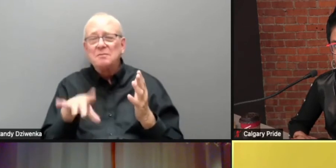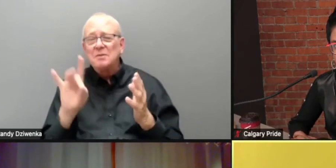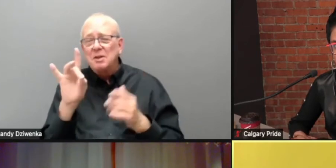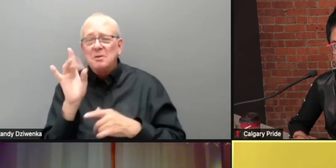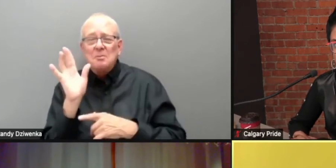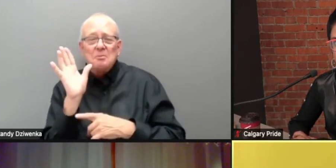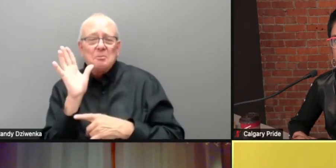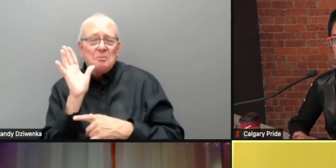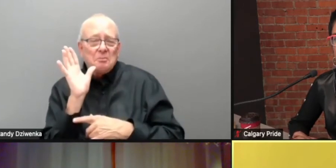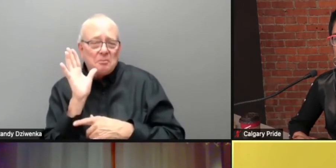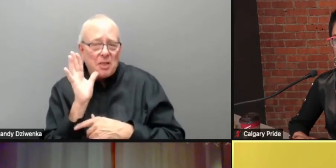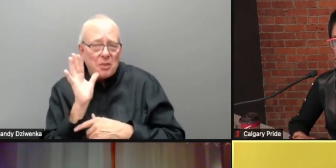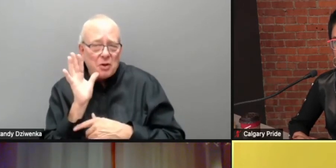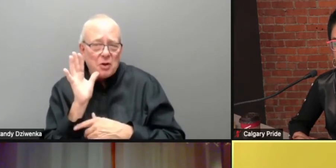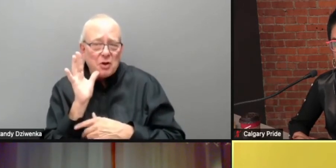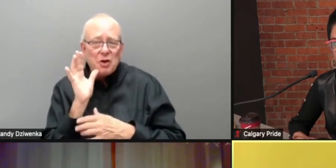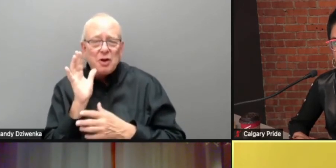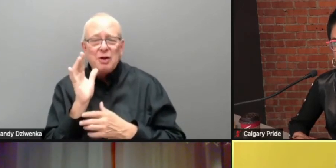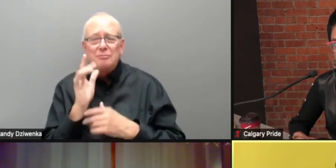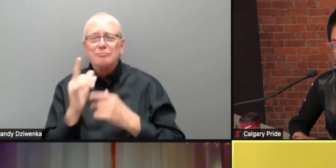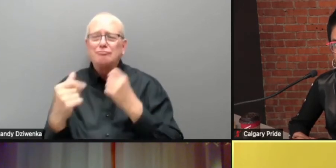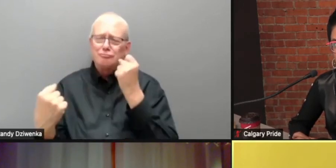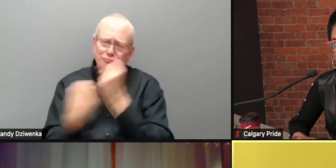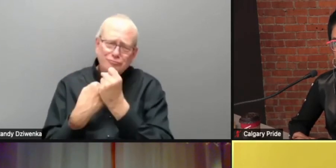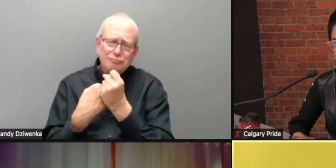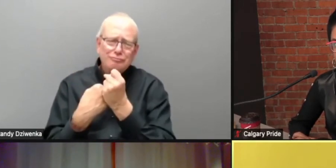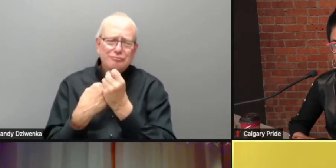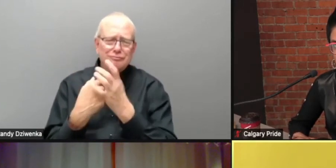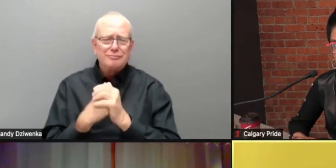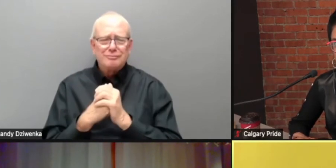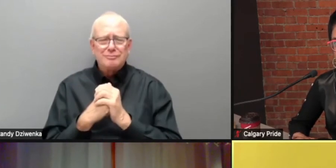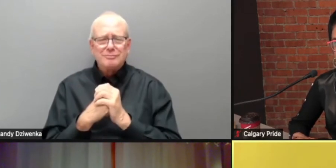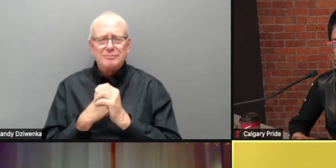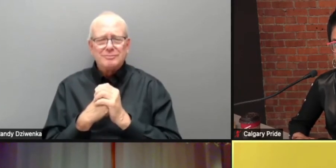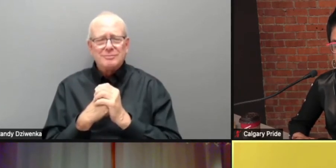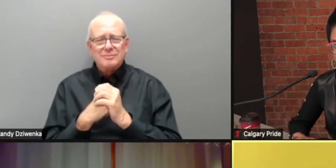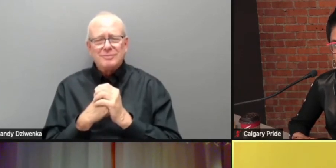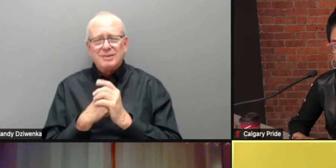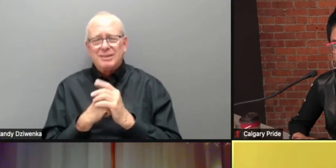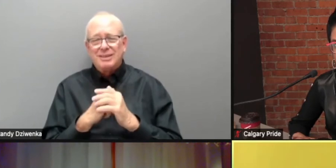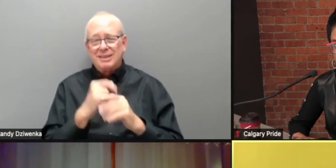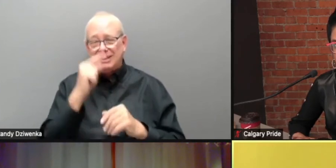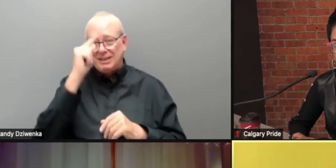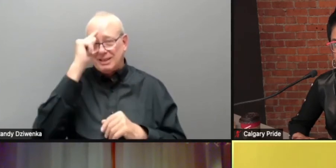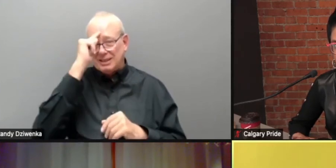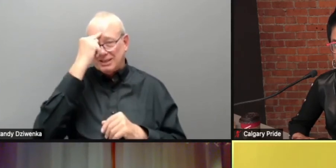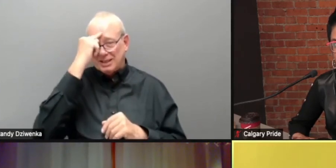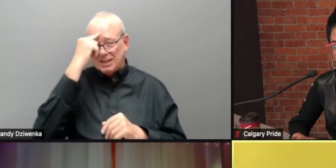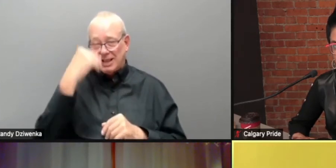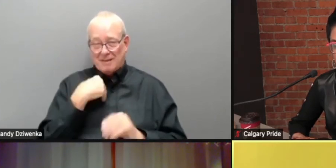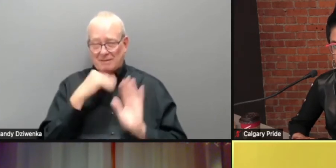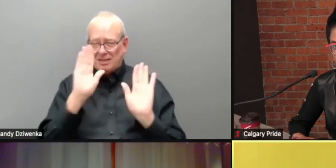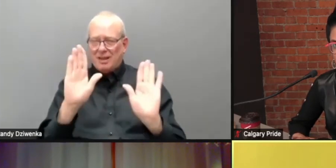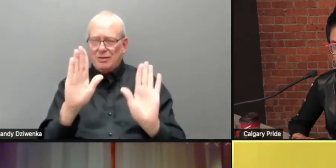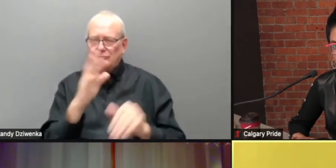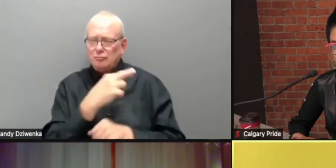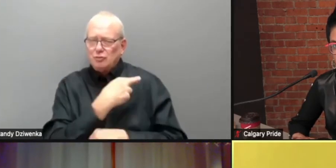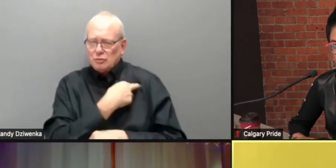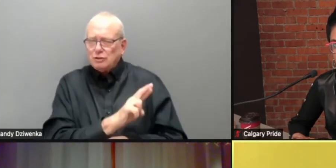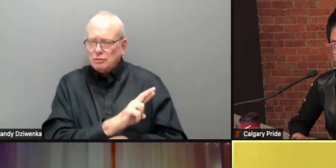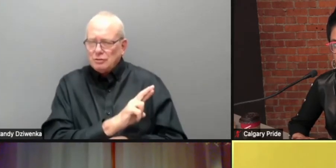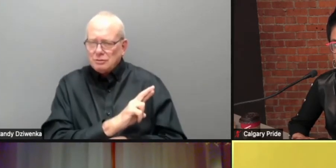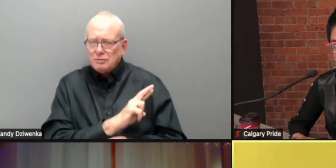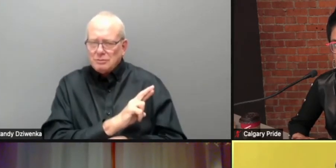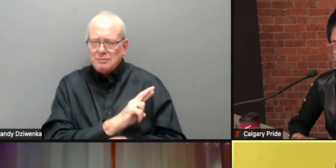educate that mother, so that religion and that caste and everything and the language and all those barriers are broken and they could be understood. And